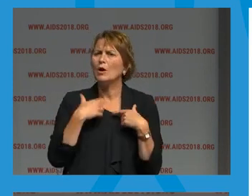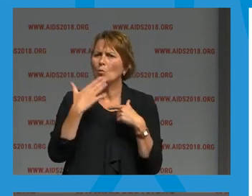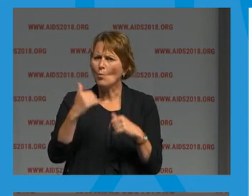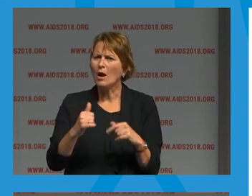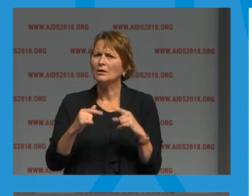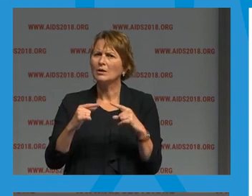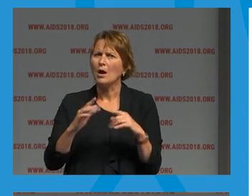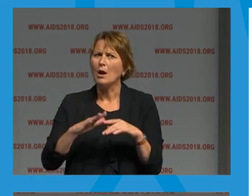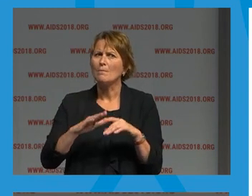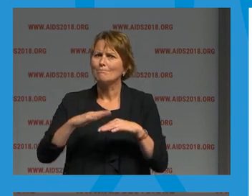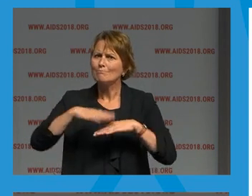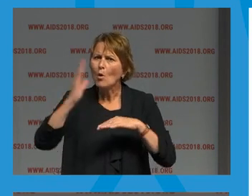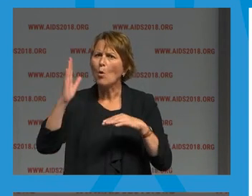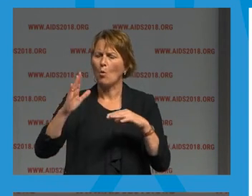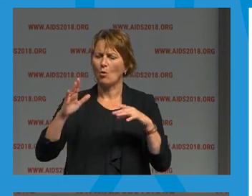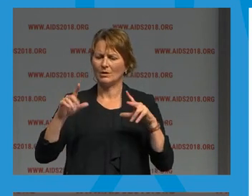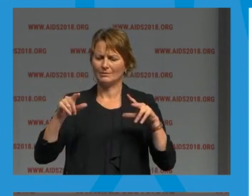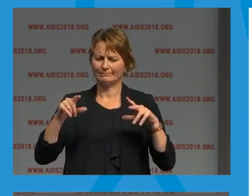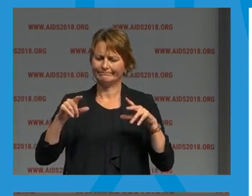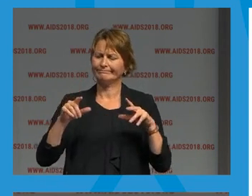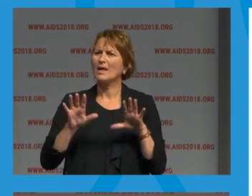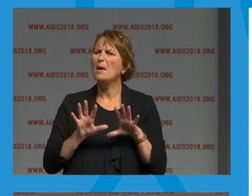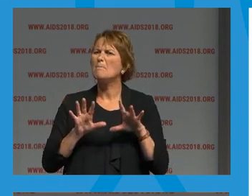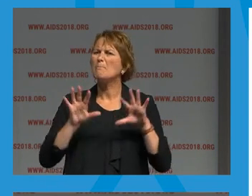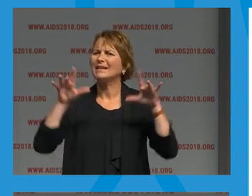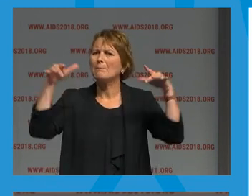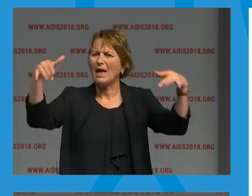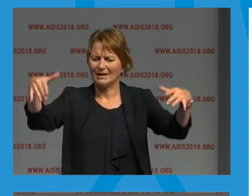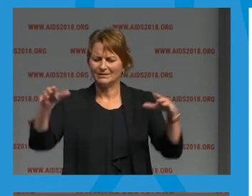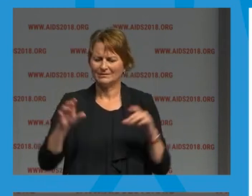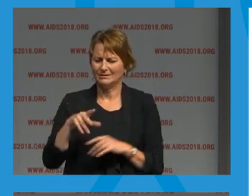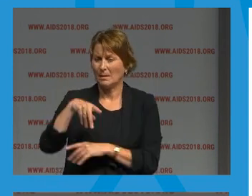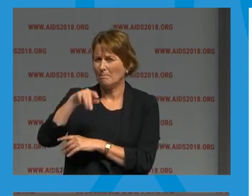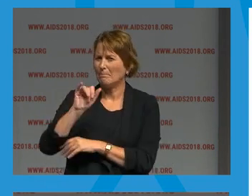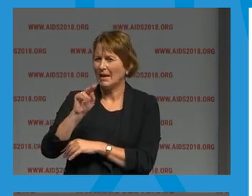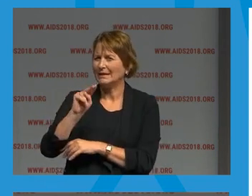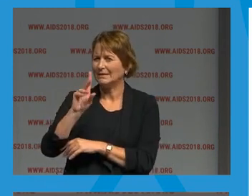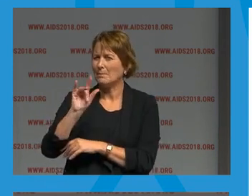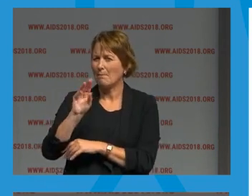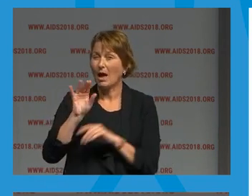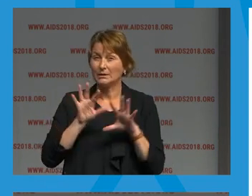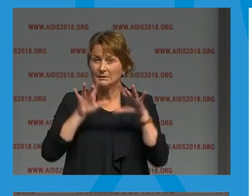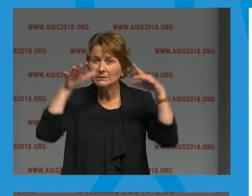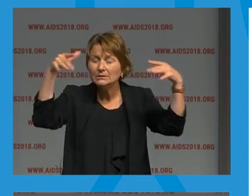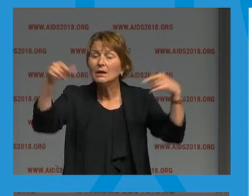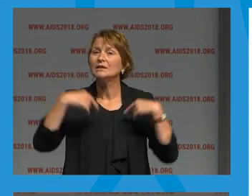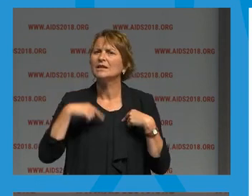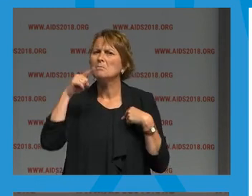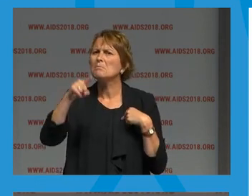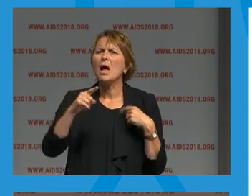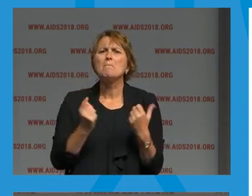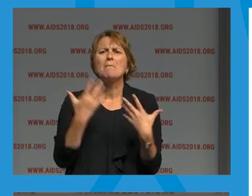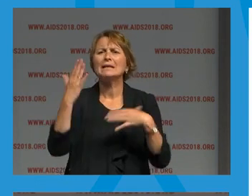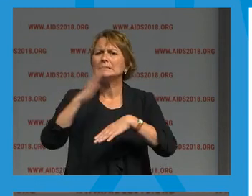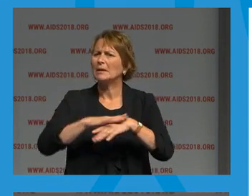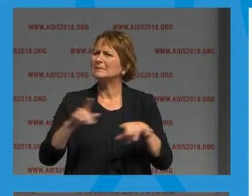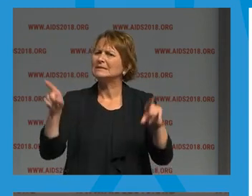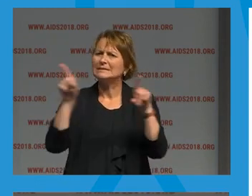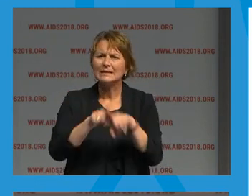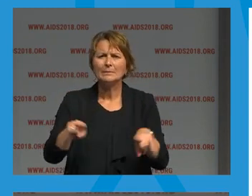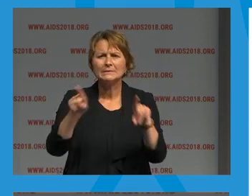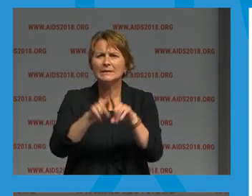we've heard a lot about maturing epidemics this week, reveals a common societal feature: the increasing concentration